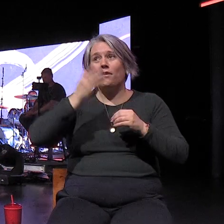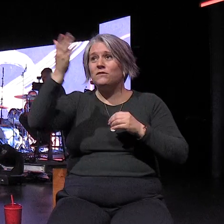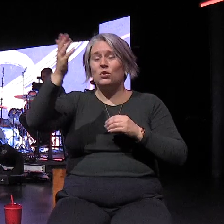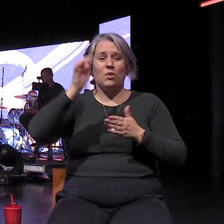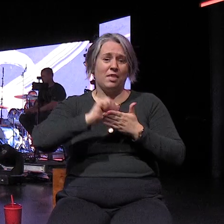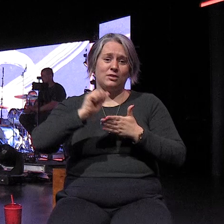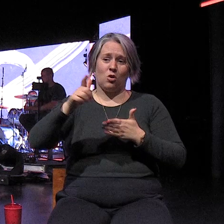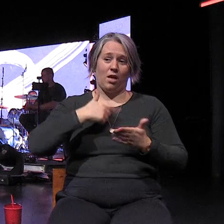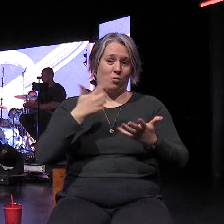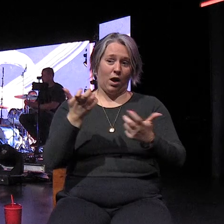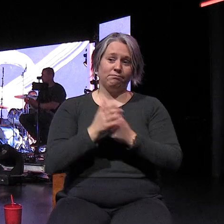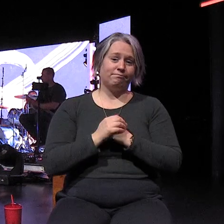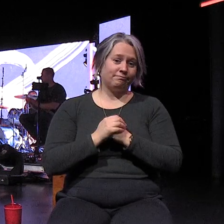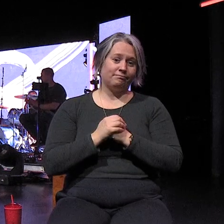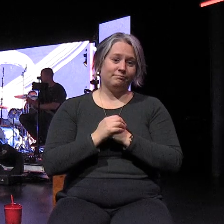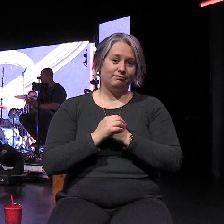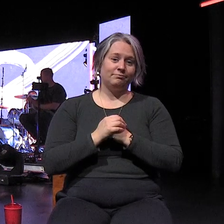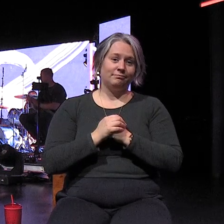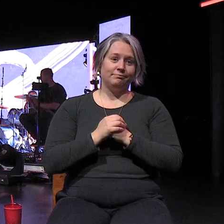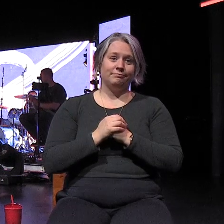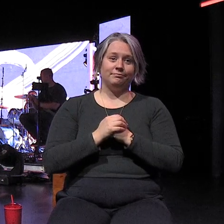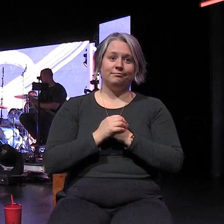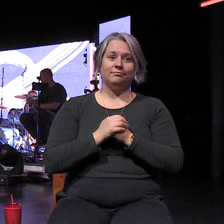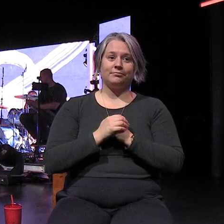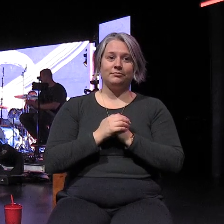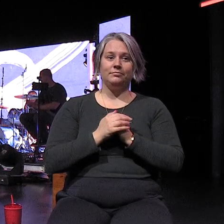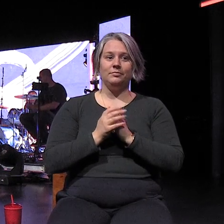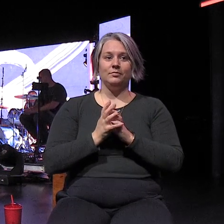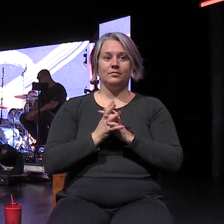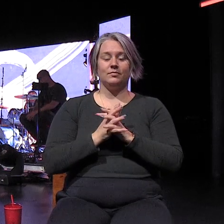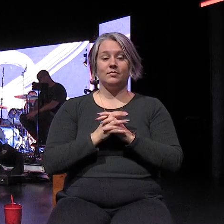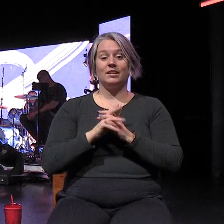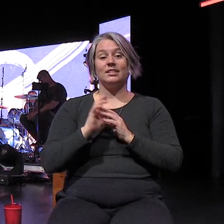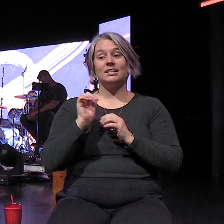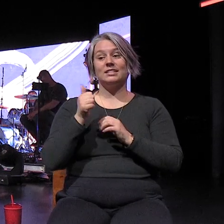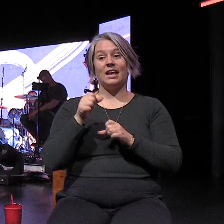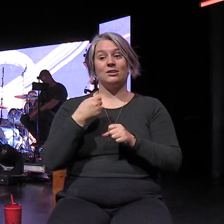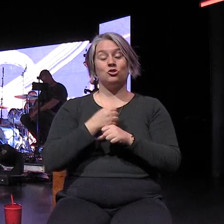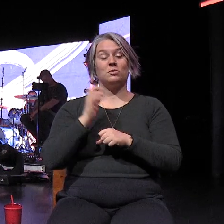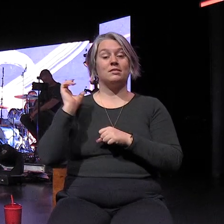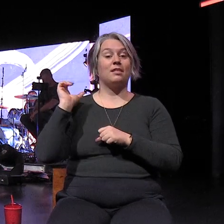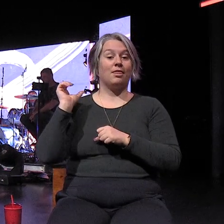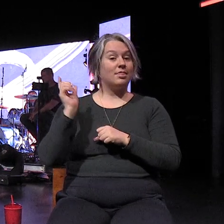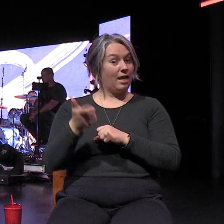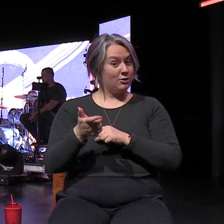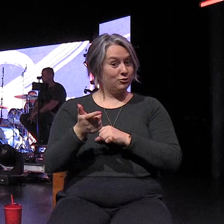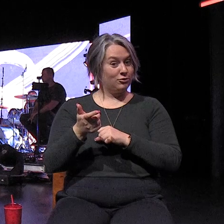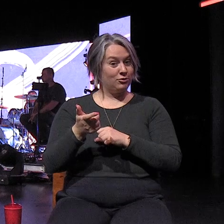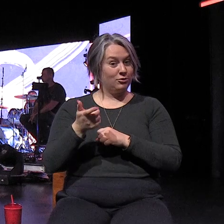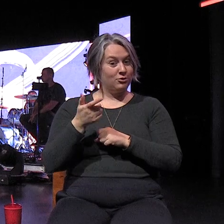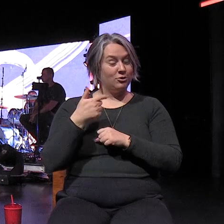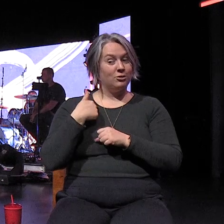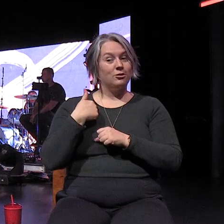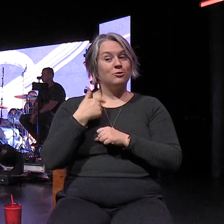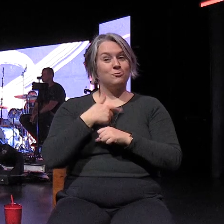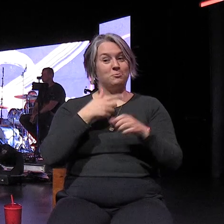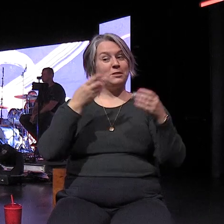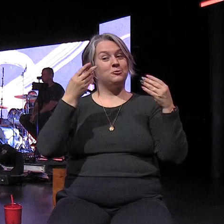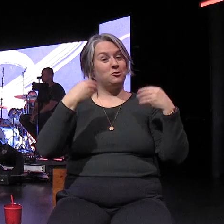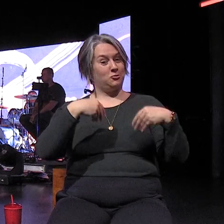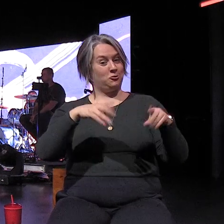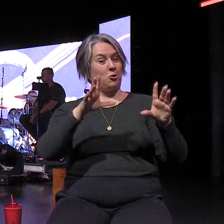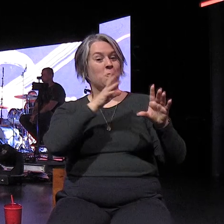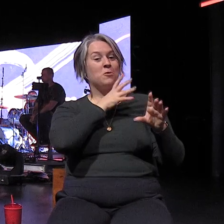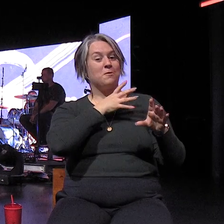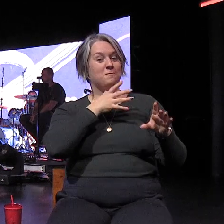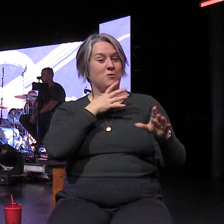Yeah. Yeah. You know, 10 years later, we were able to release the farm to a beautiful